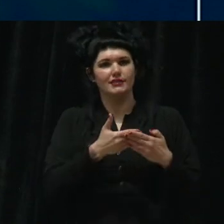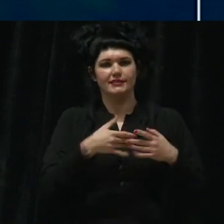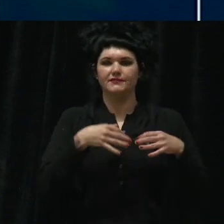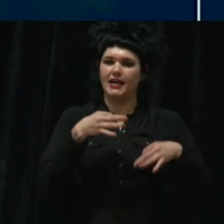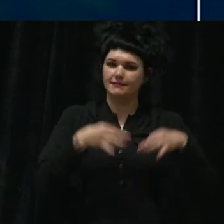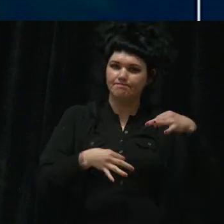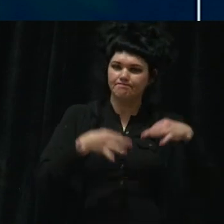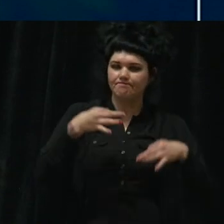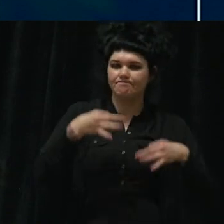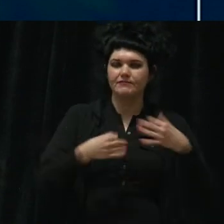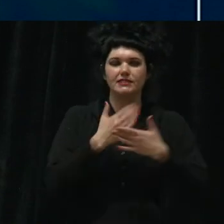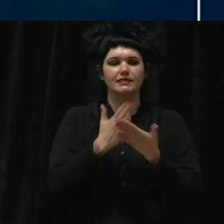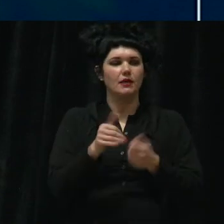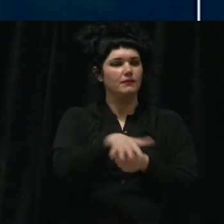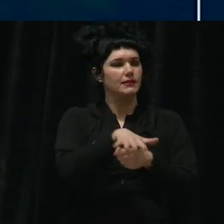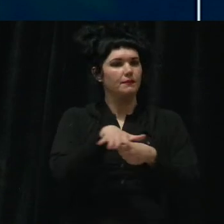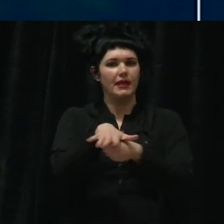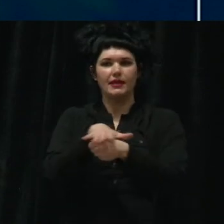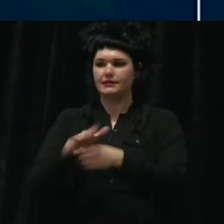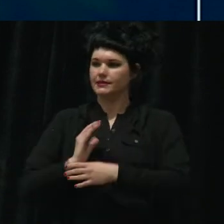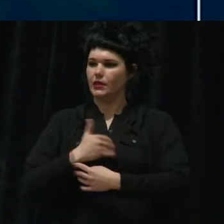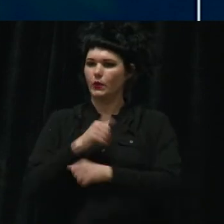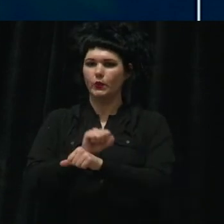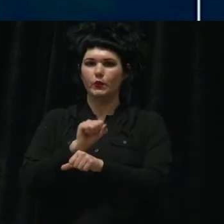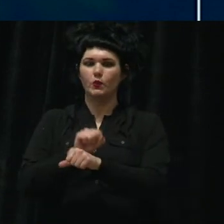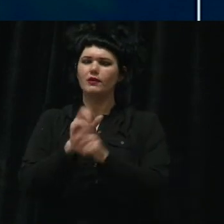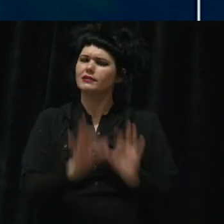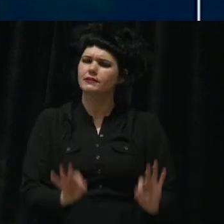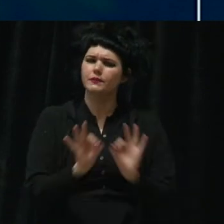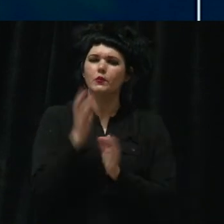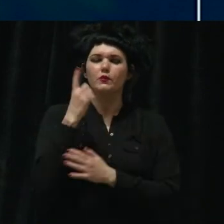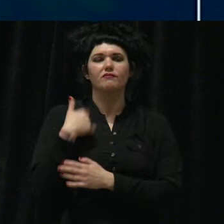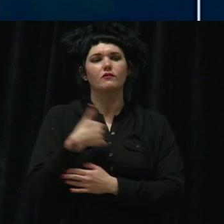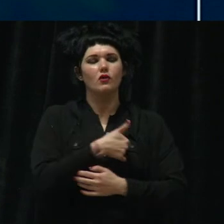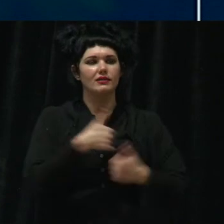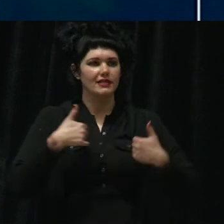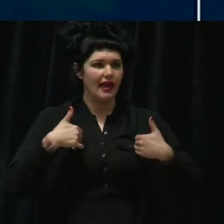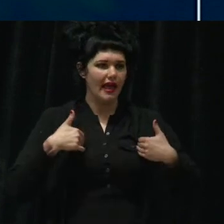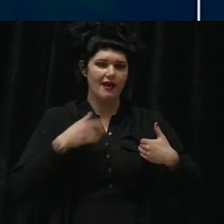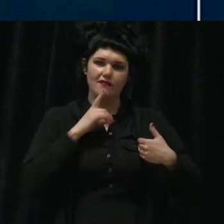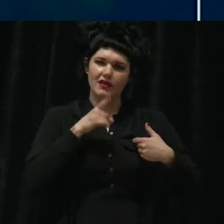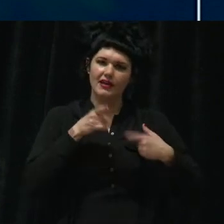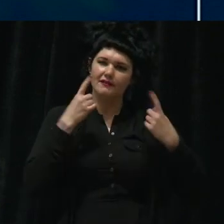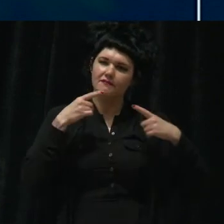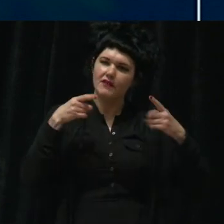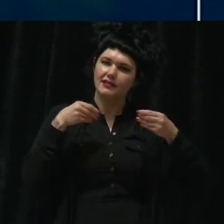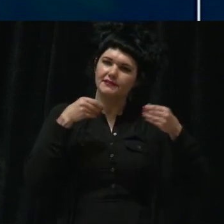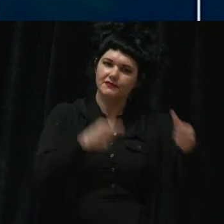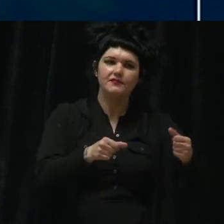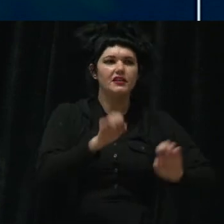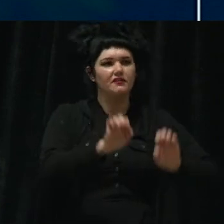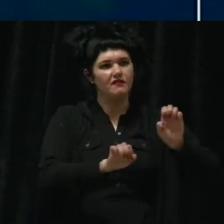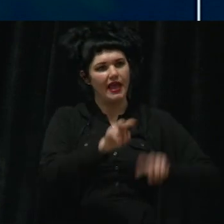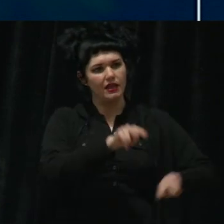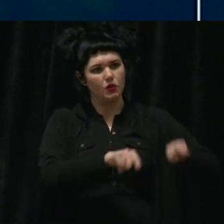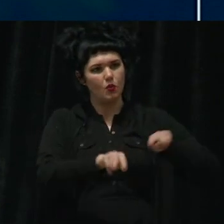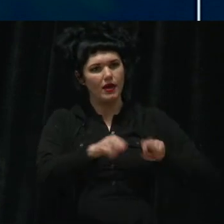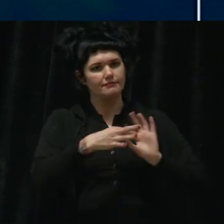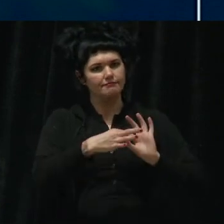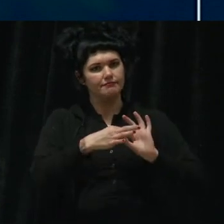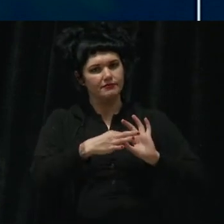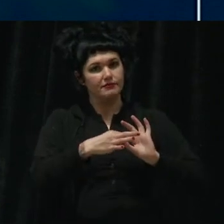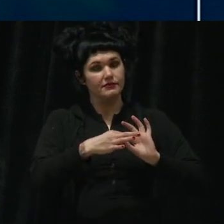in some spaces the work that we're doing, it's important for us to have an effective evaluation with regards